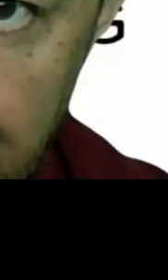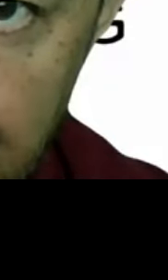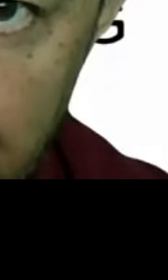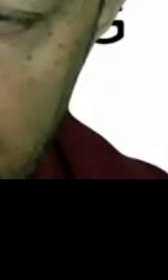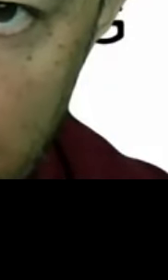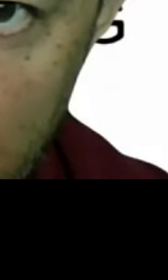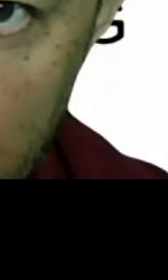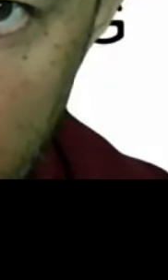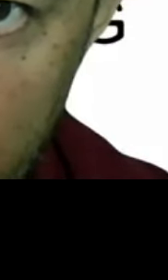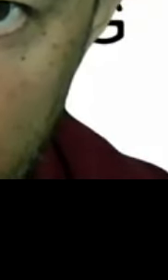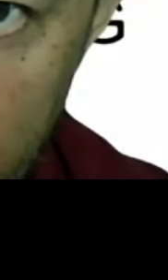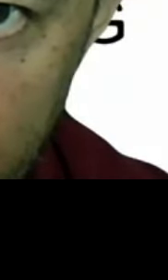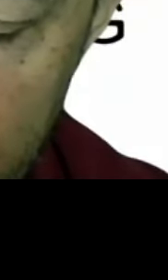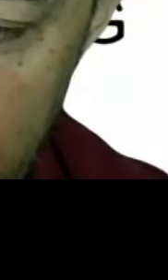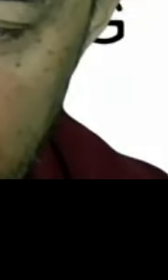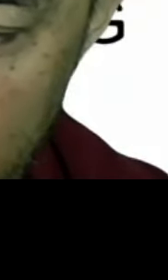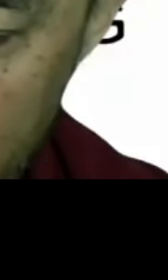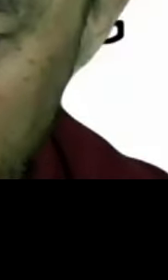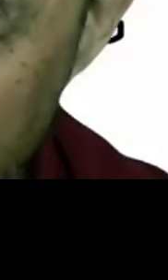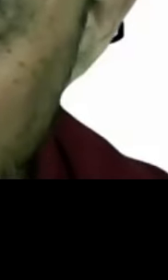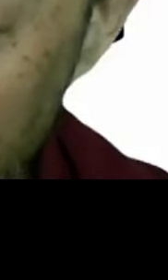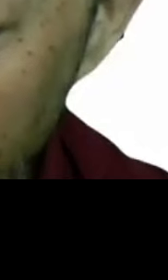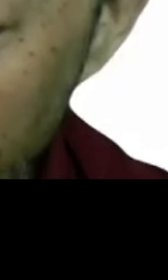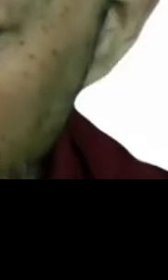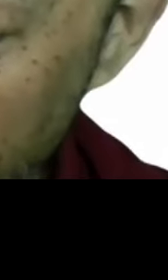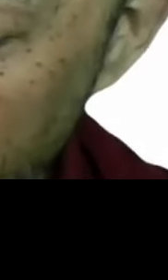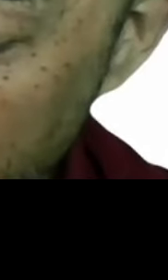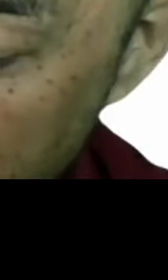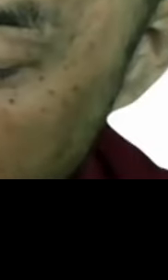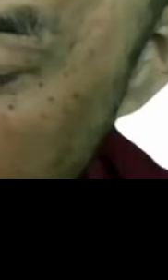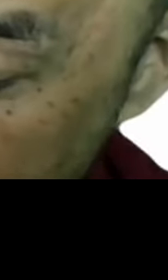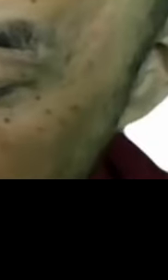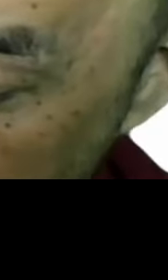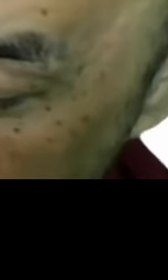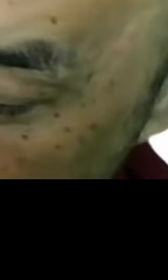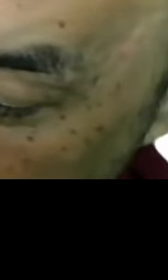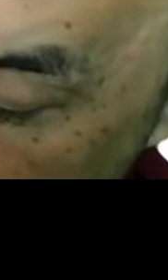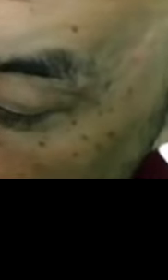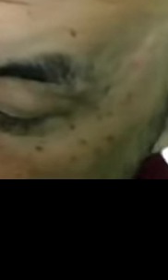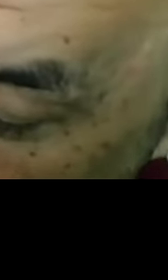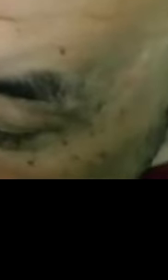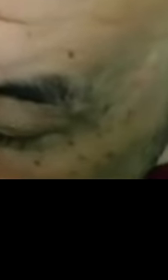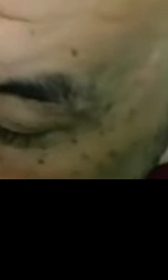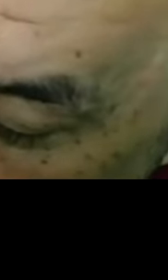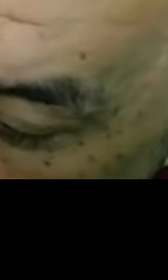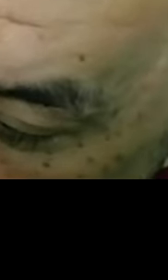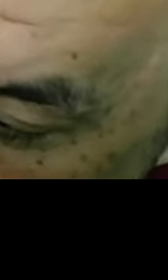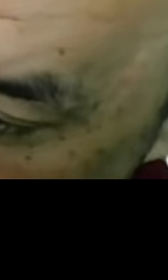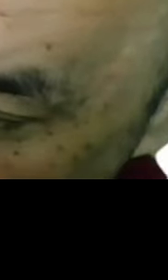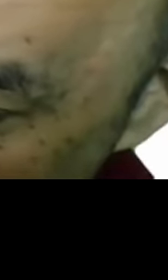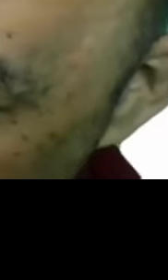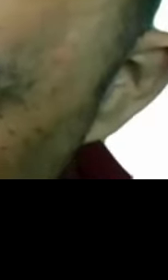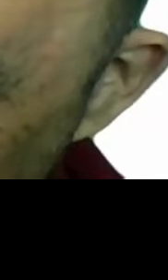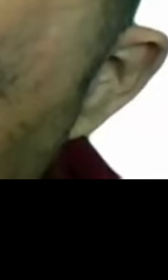is inclusive and responds to the needs of persons with disabilities? Should they be engaged during the design stage?